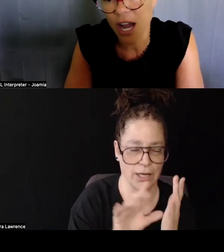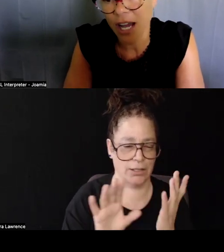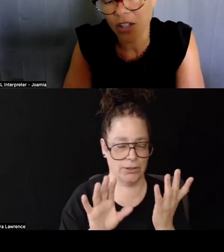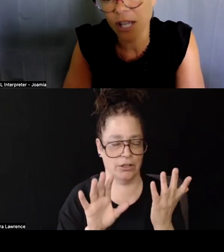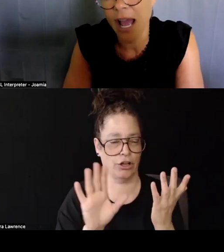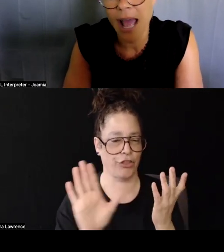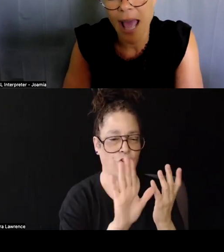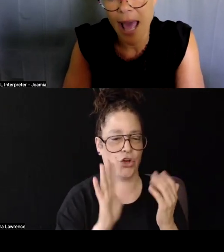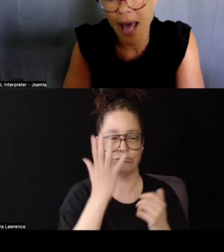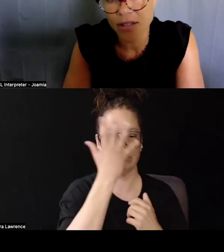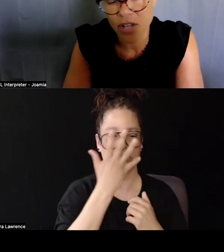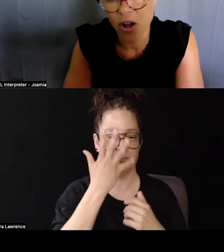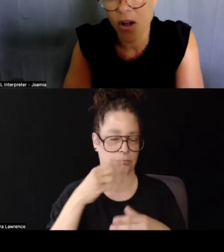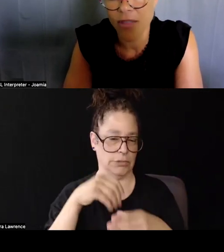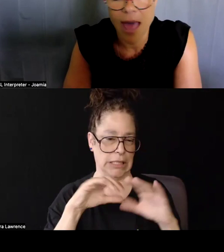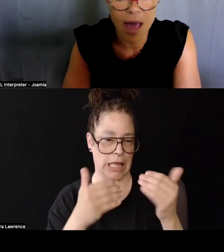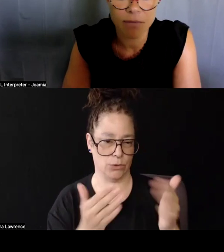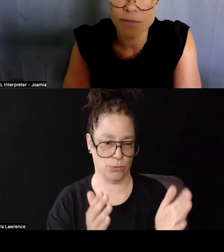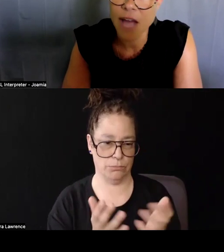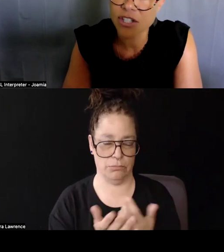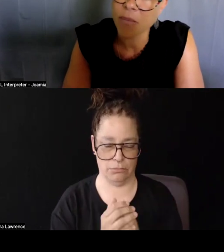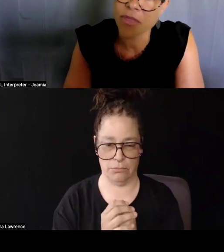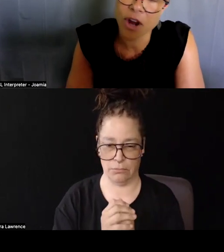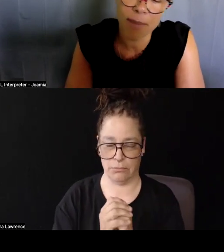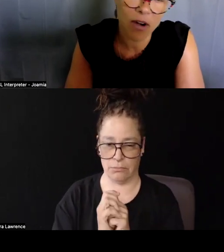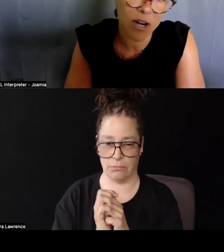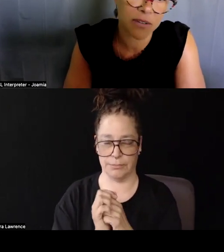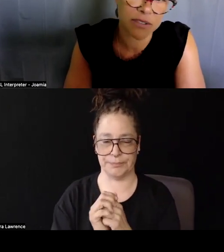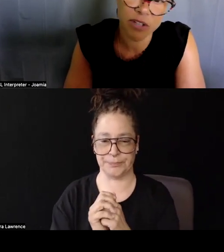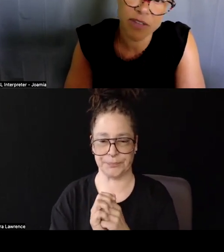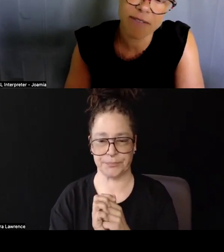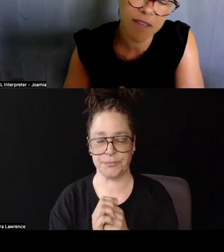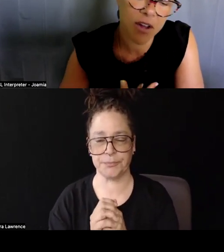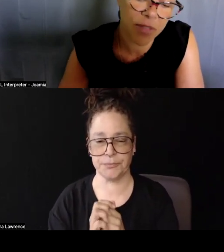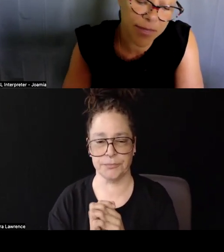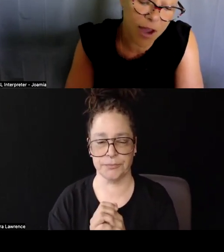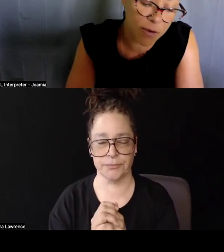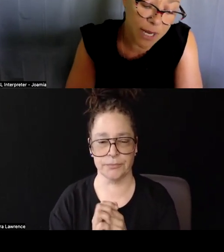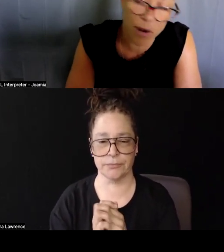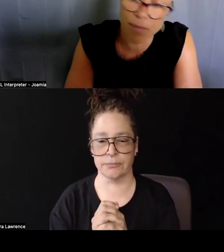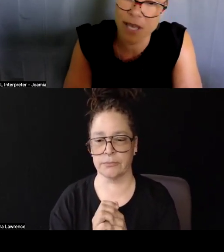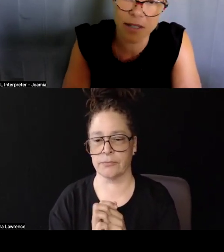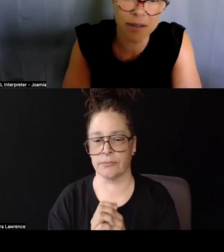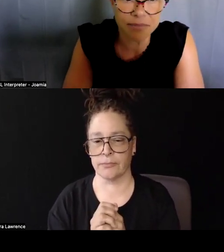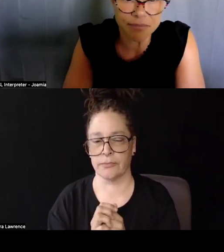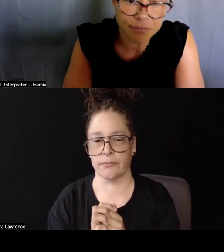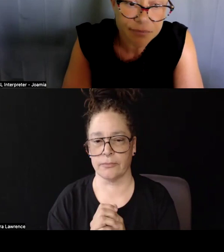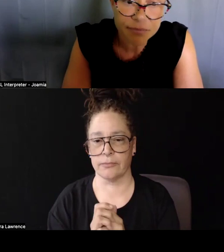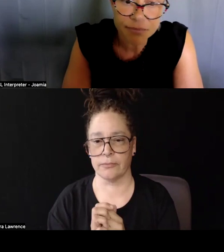each child has a doll that matches up with their background, so they feel that they are being